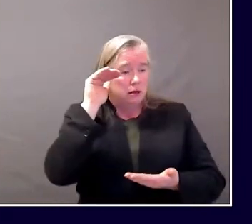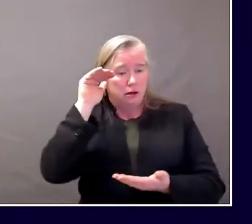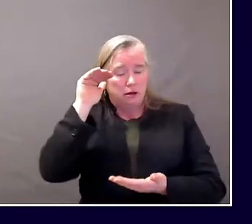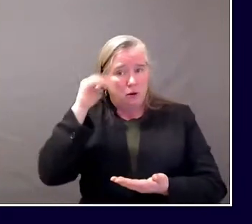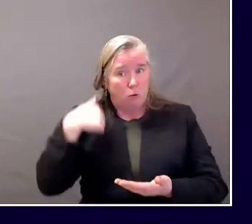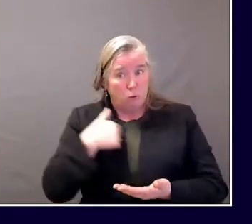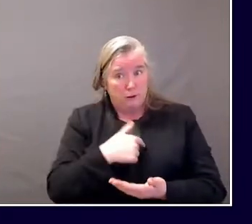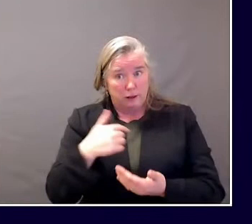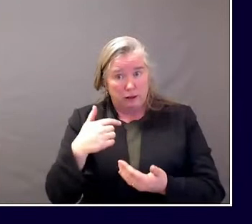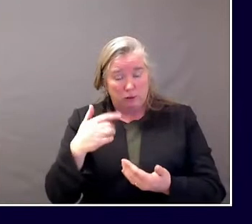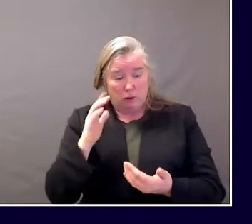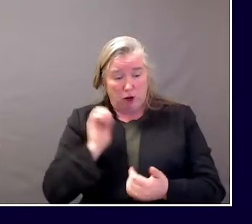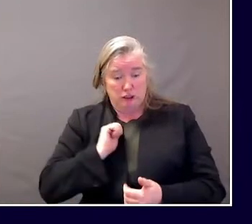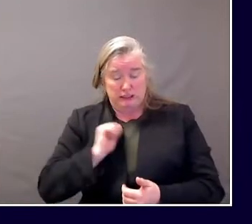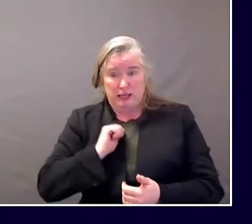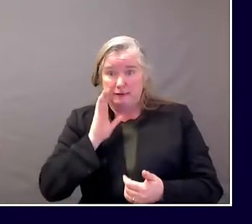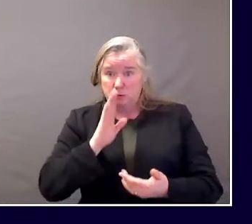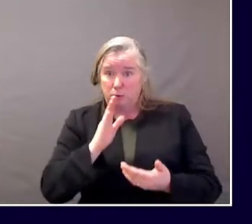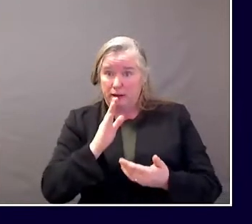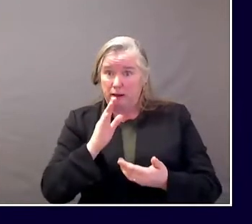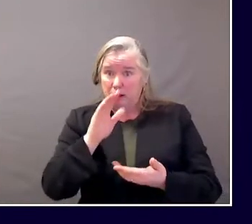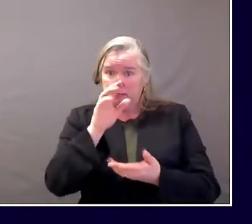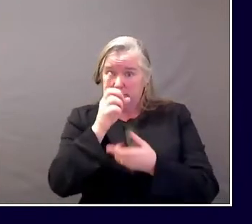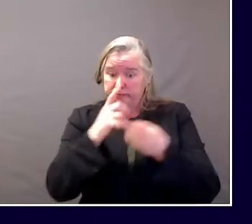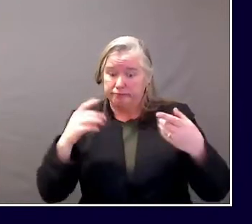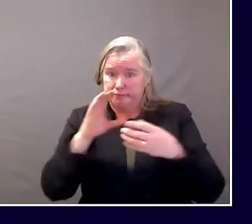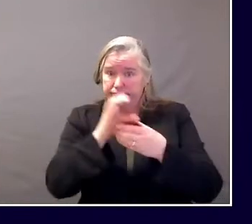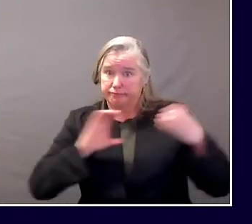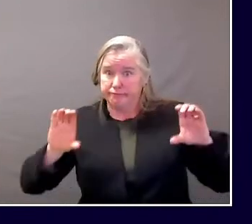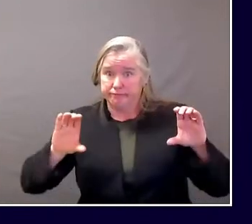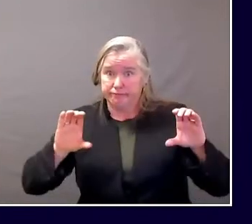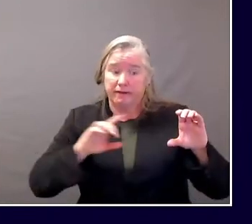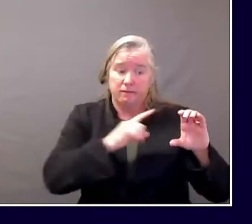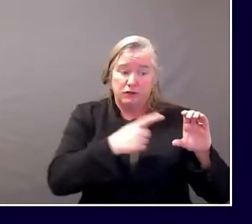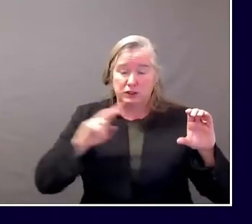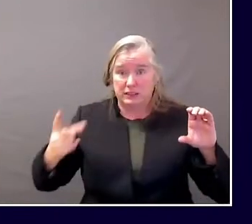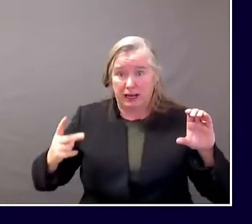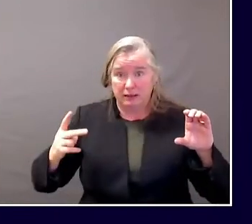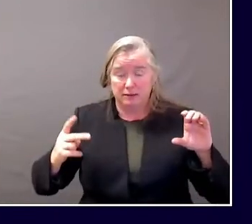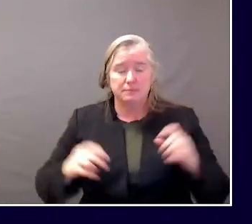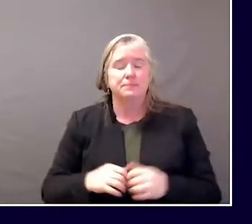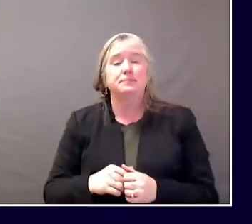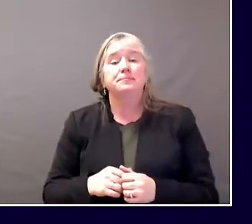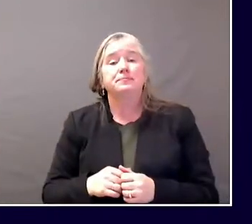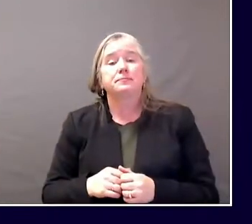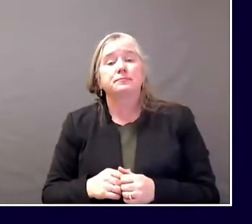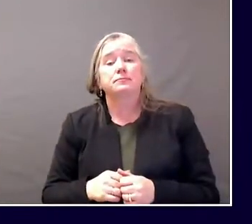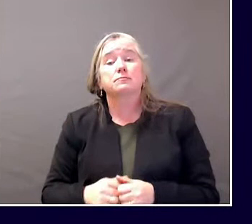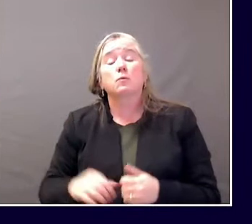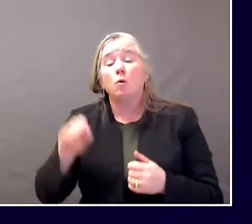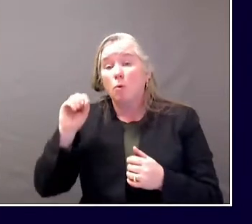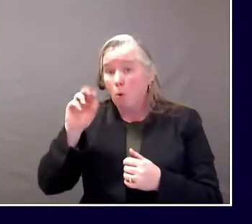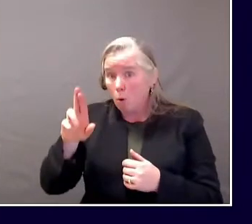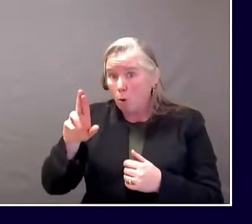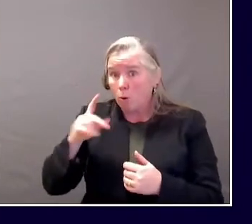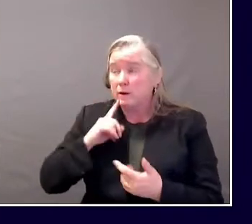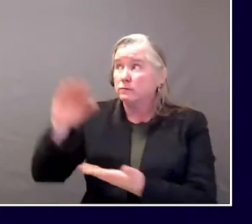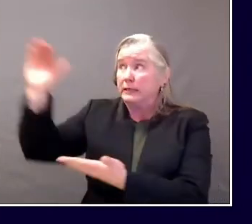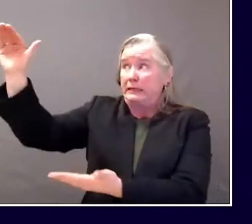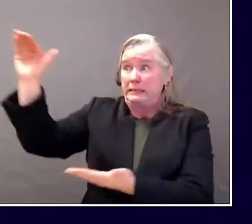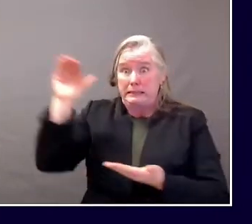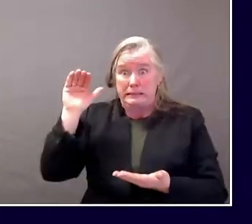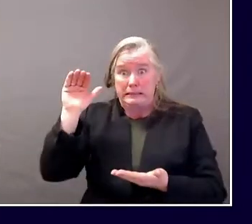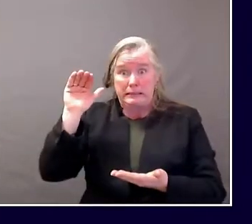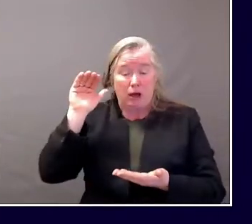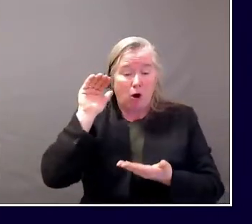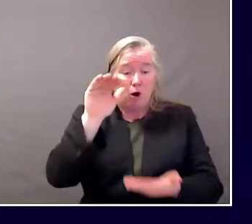reserve? Perhaps, perhaps not. If we move through them more quickly, which means more folks get their first dose, there's